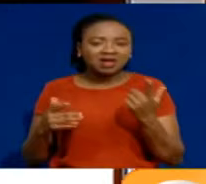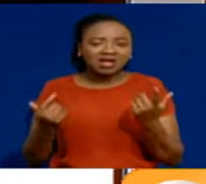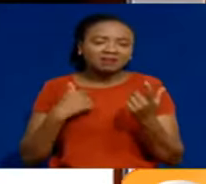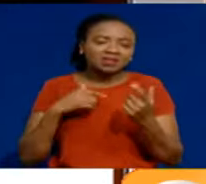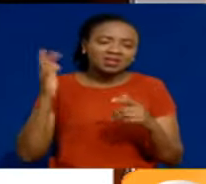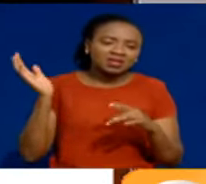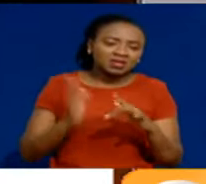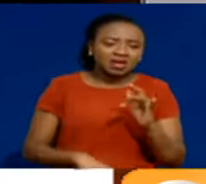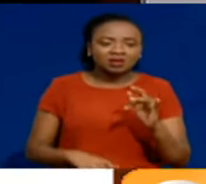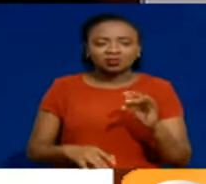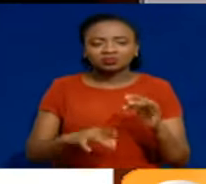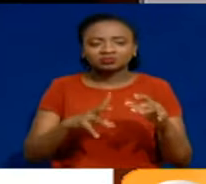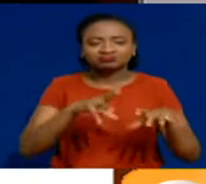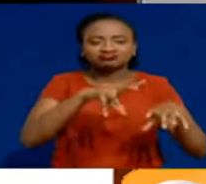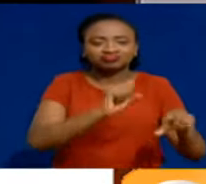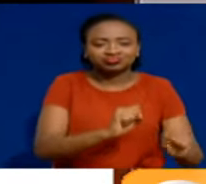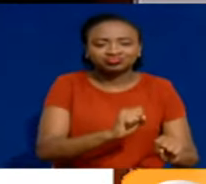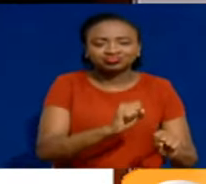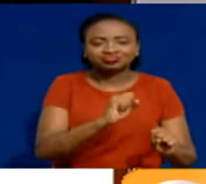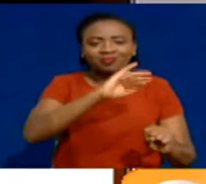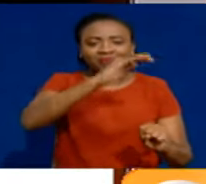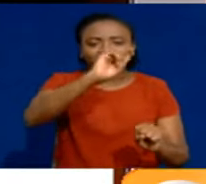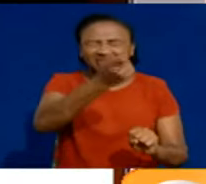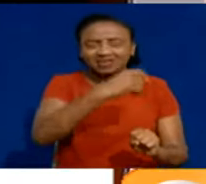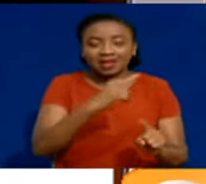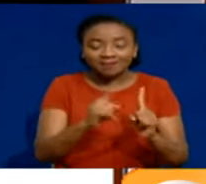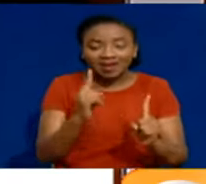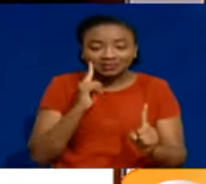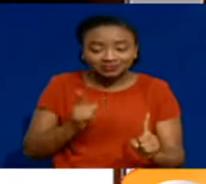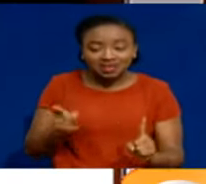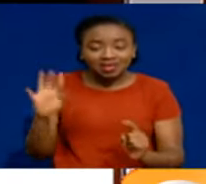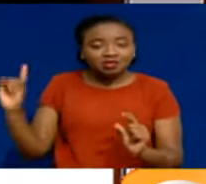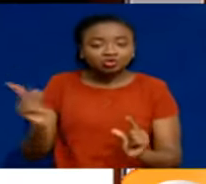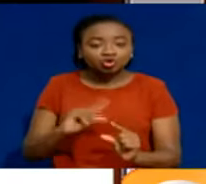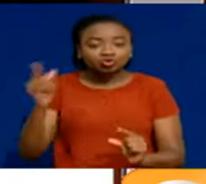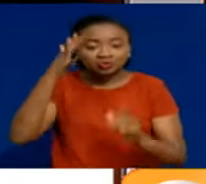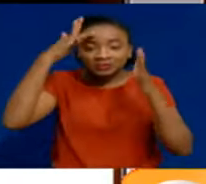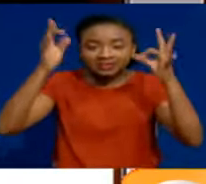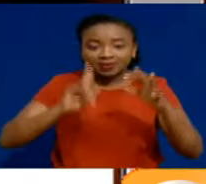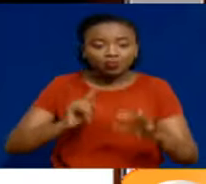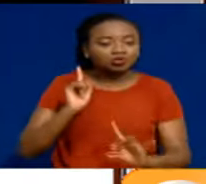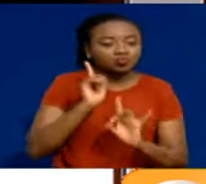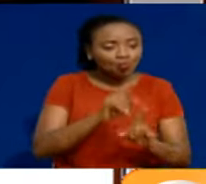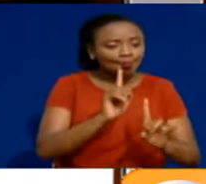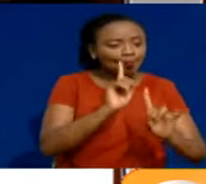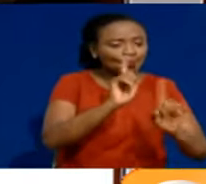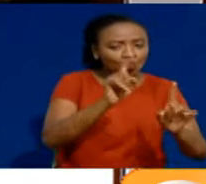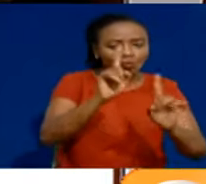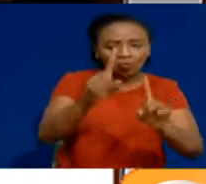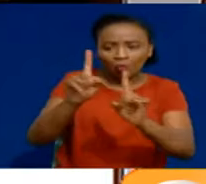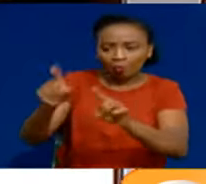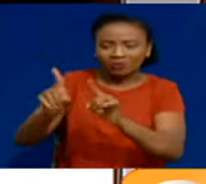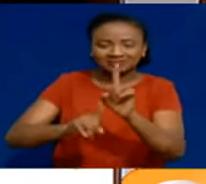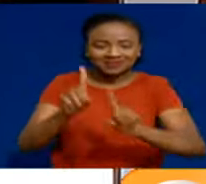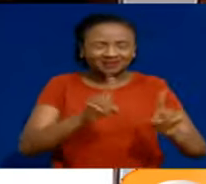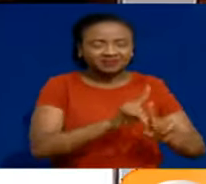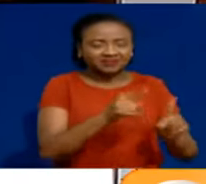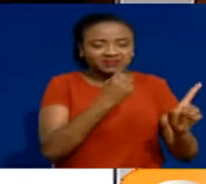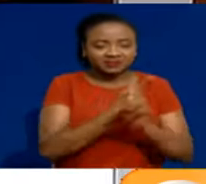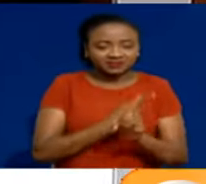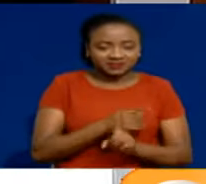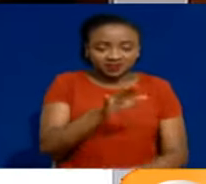climb Mount Kenya. They decided 2 to 3 days. I've seen what has happened there. I've seen what has happened in Eldoret. And yet he has not yet